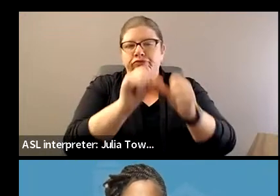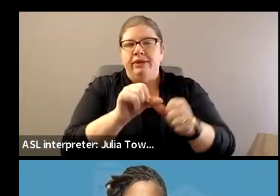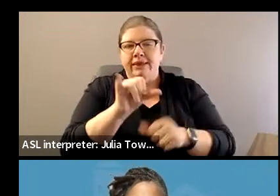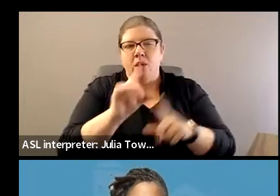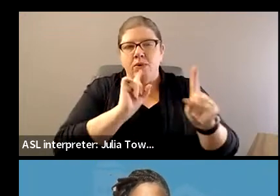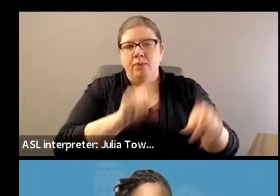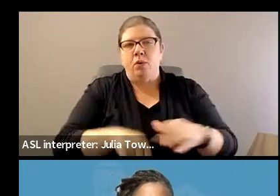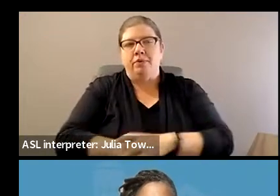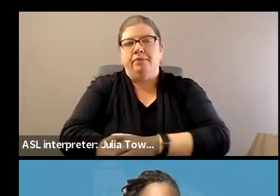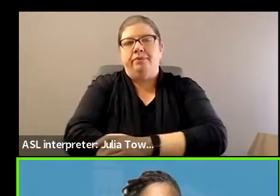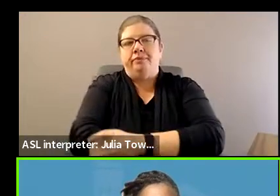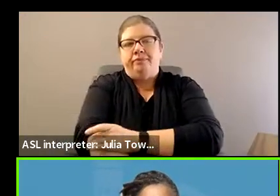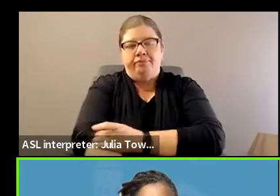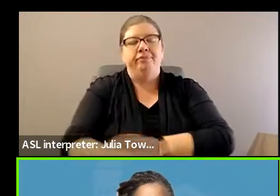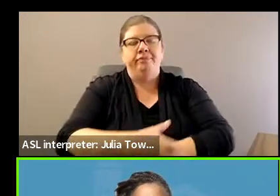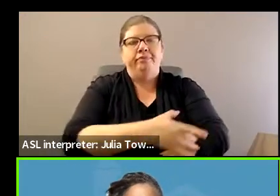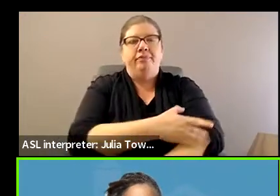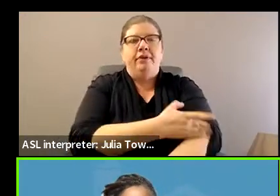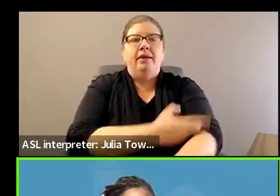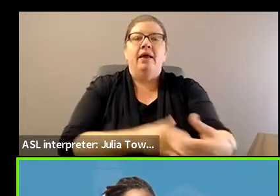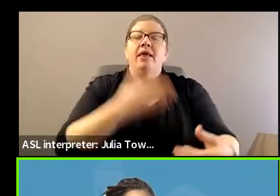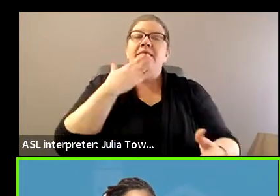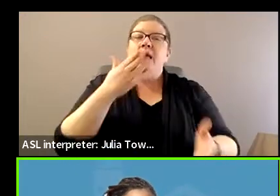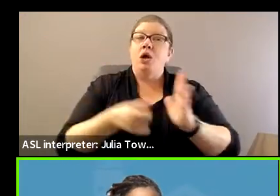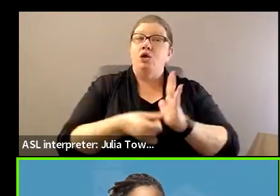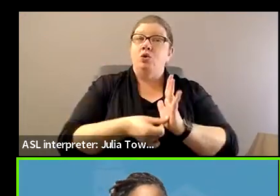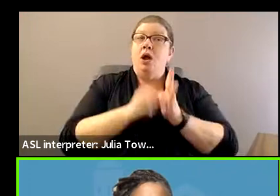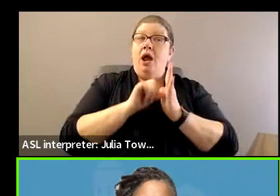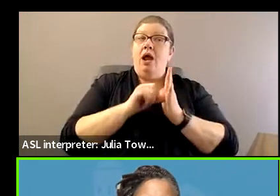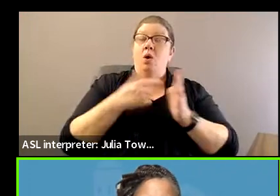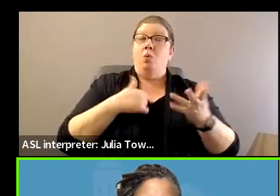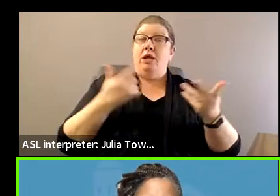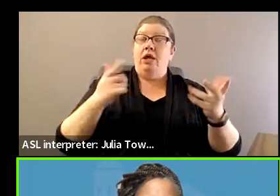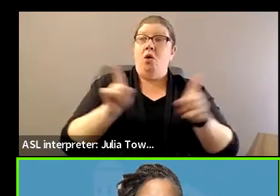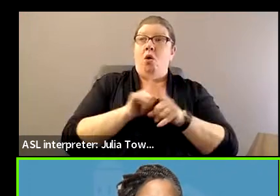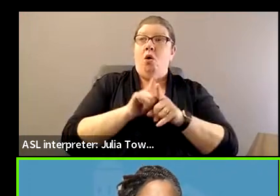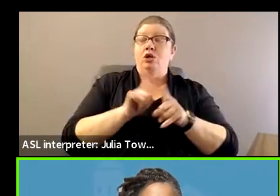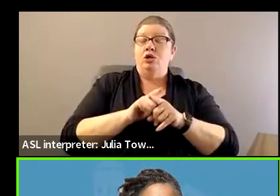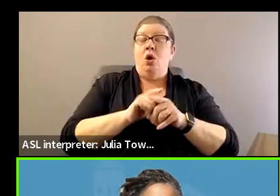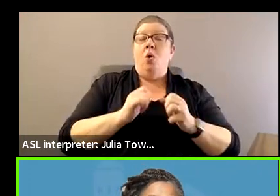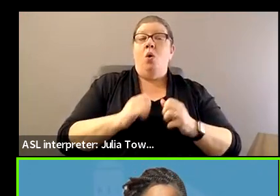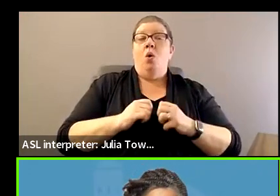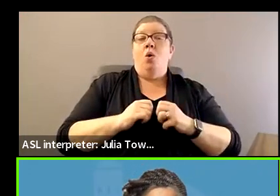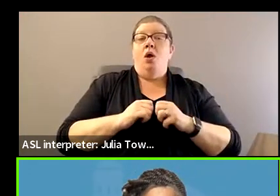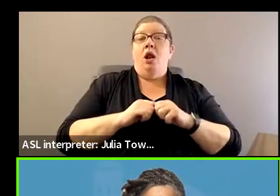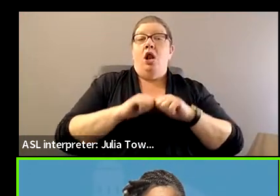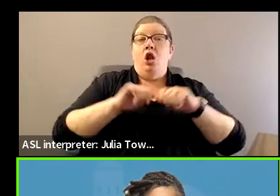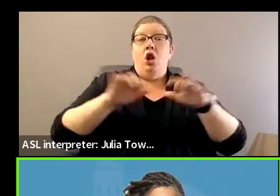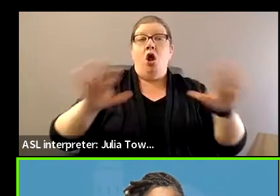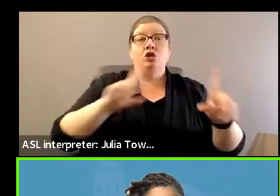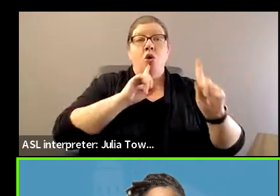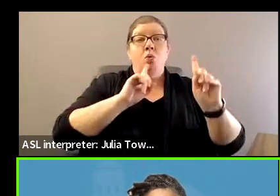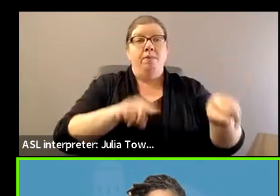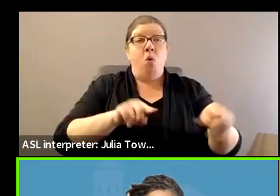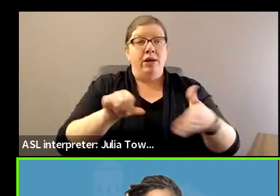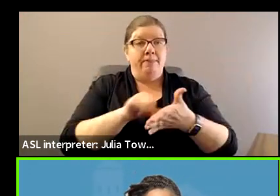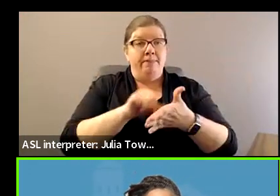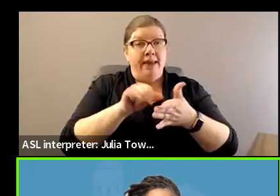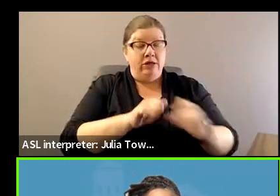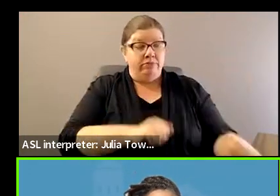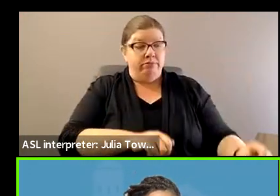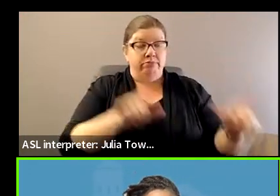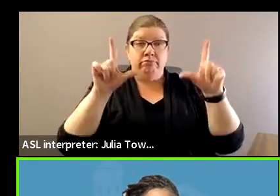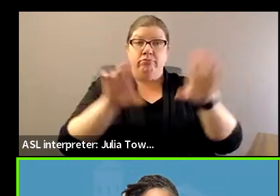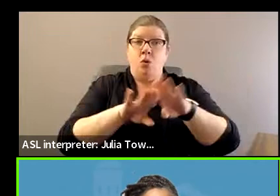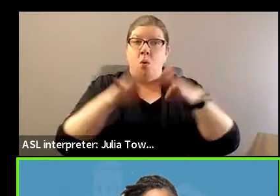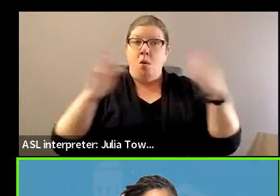report. Thank you. And I do want to highlight, we did also launch our reporting page. It is now online. It